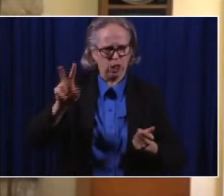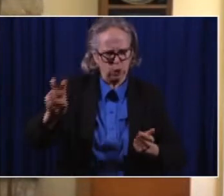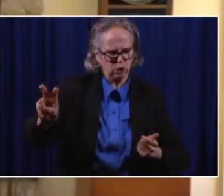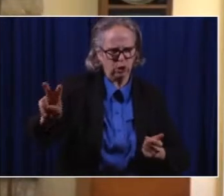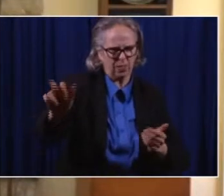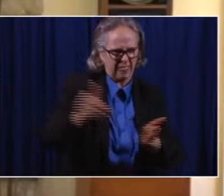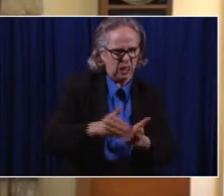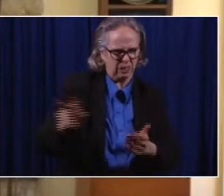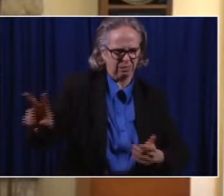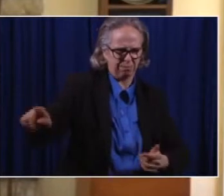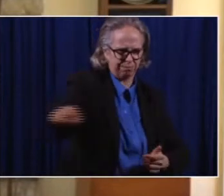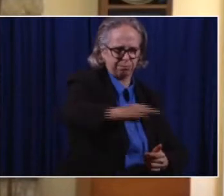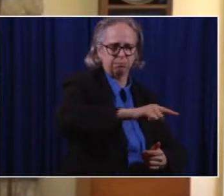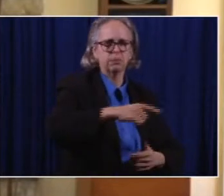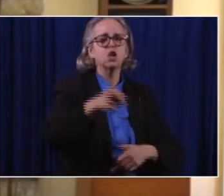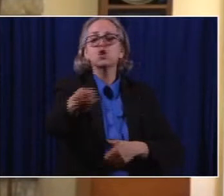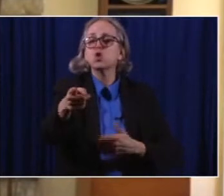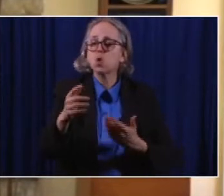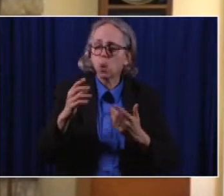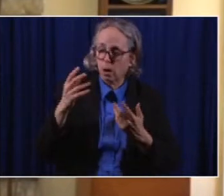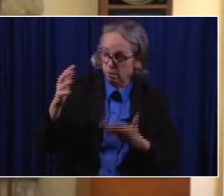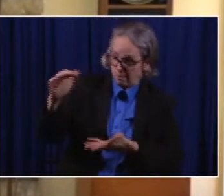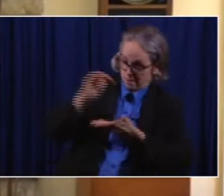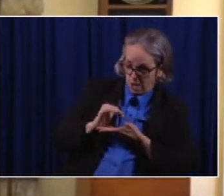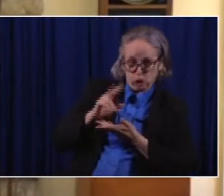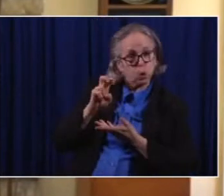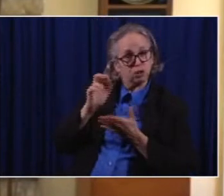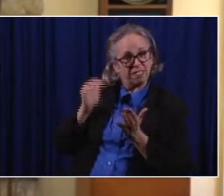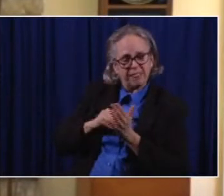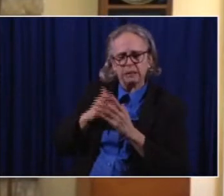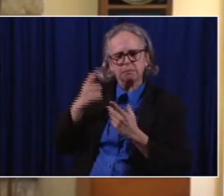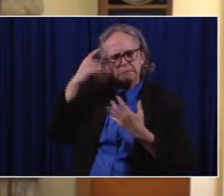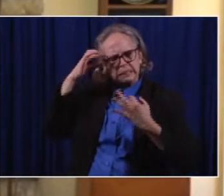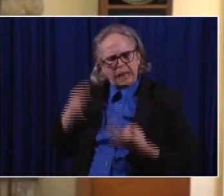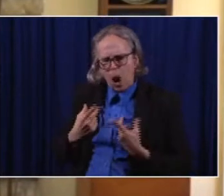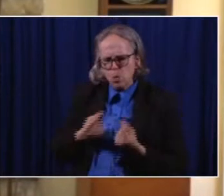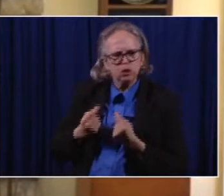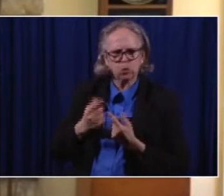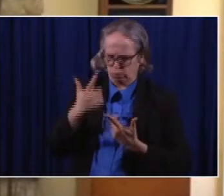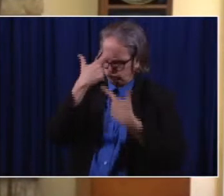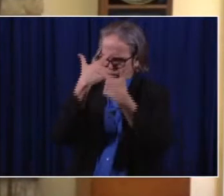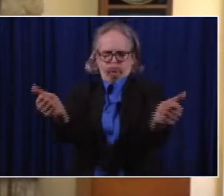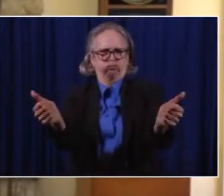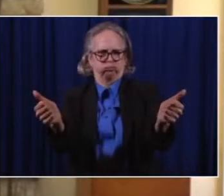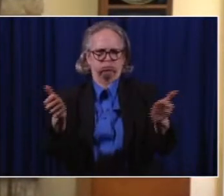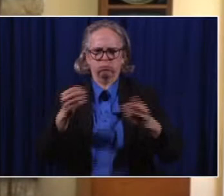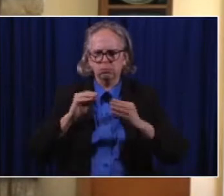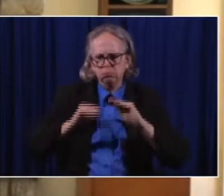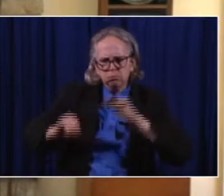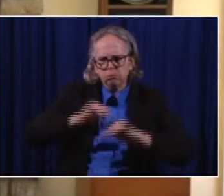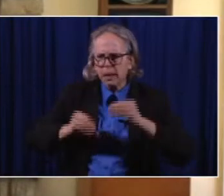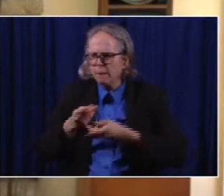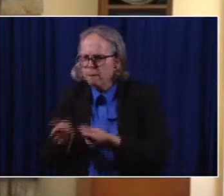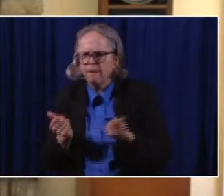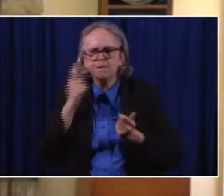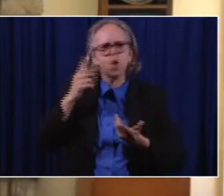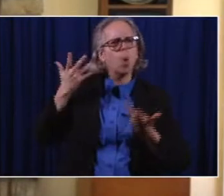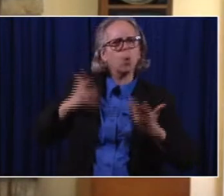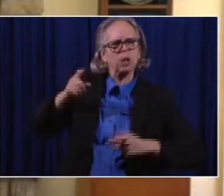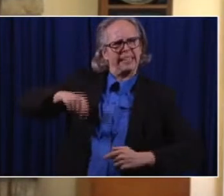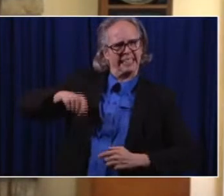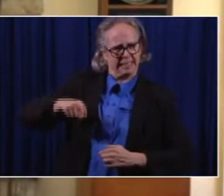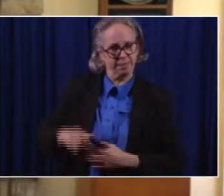to use these funds as they fight COVID. The remaining money from the $30 million will be used to